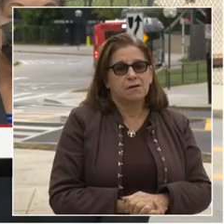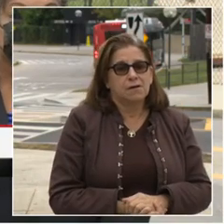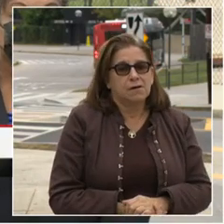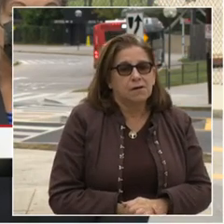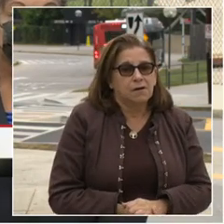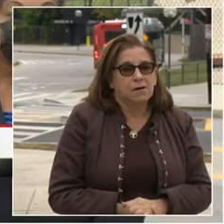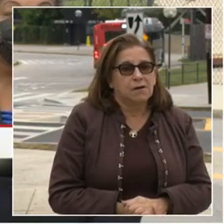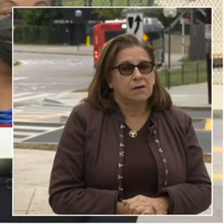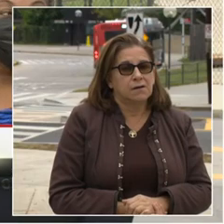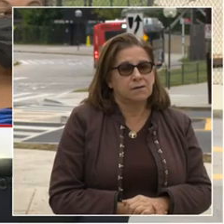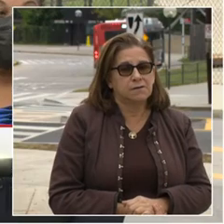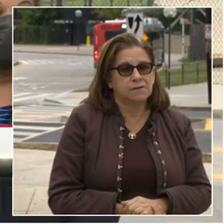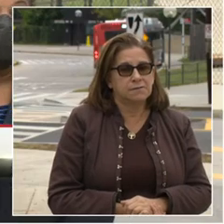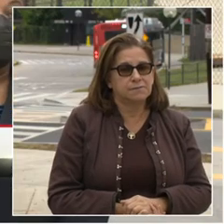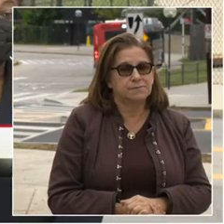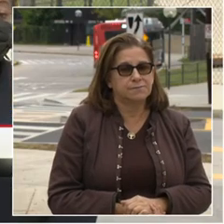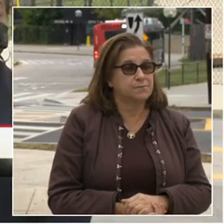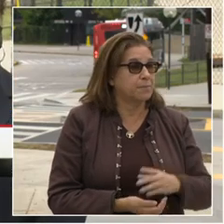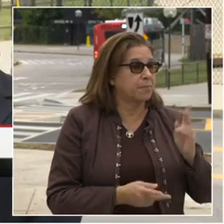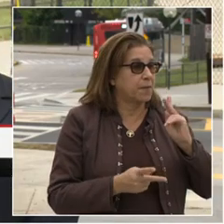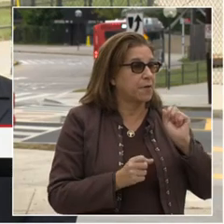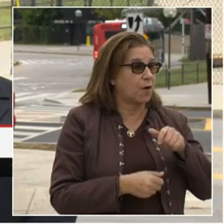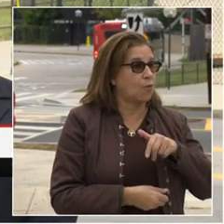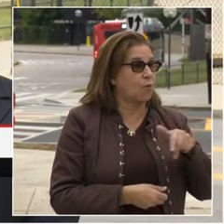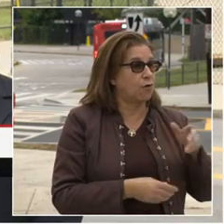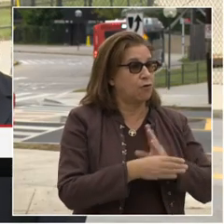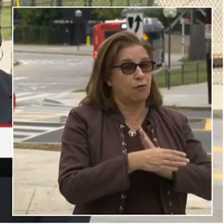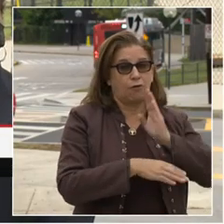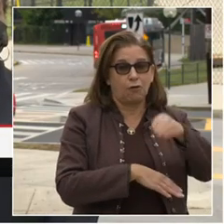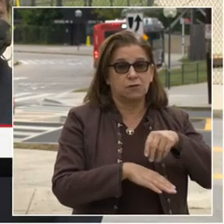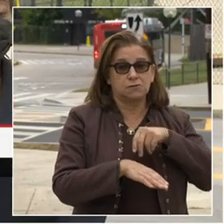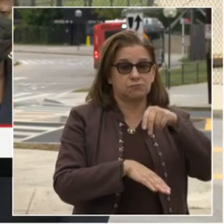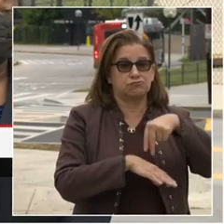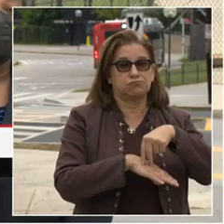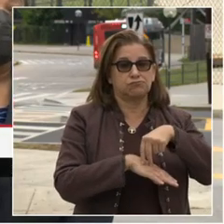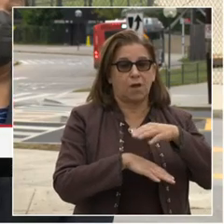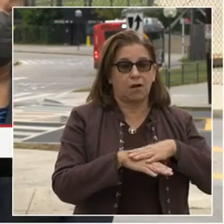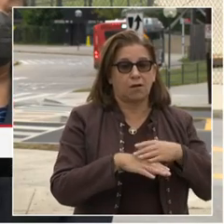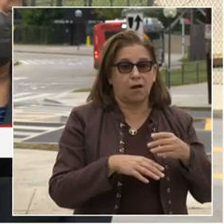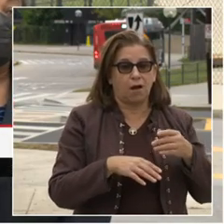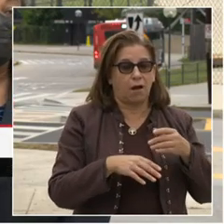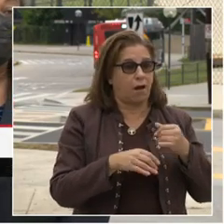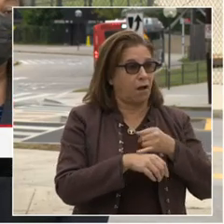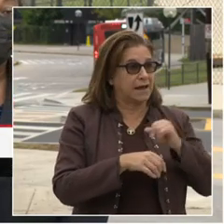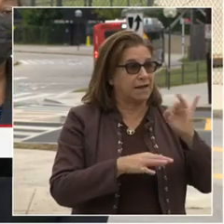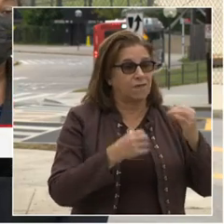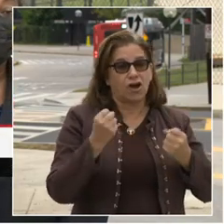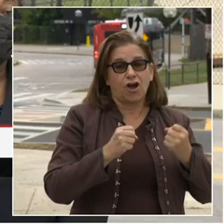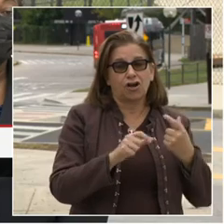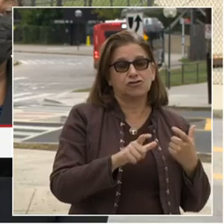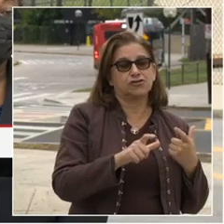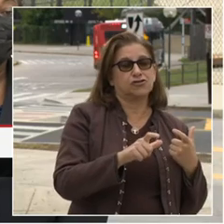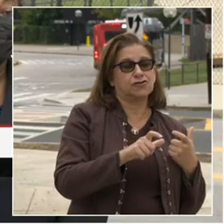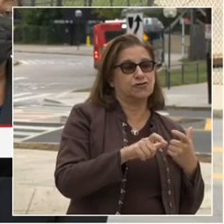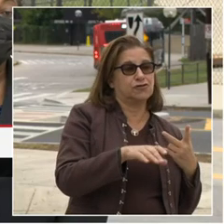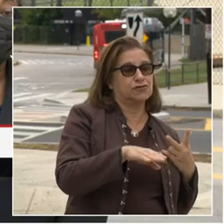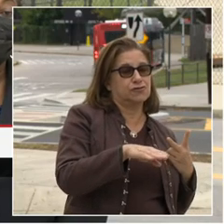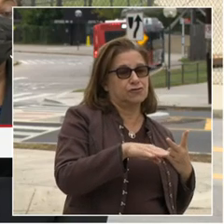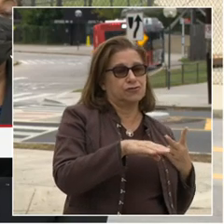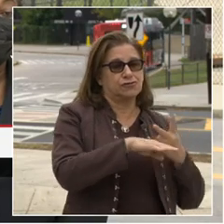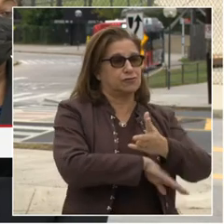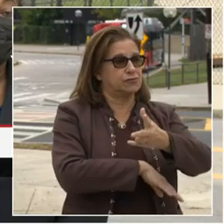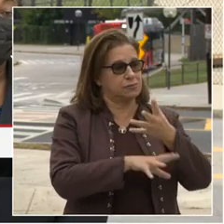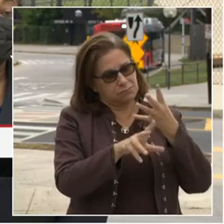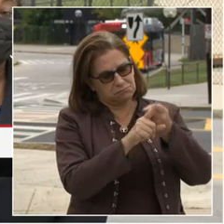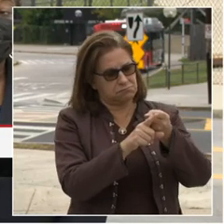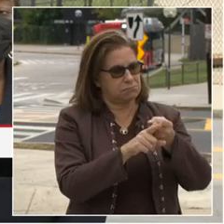across the street. But it means absolutely nothing if there's a flying car. What do you think that is the solution? Well, DDOT did announce a week or two